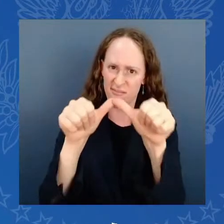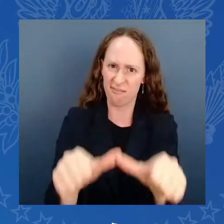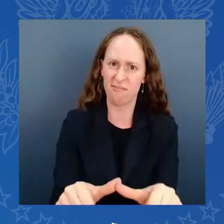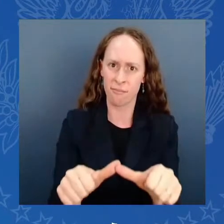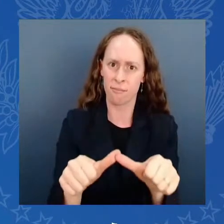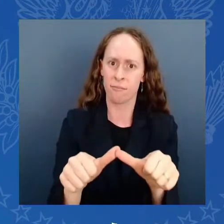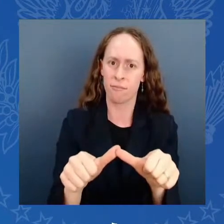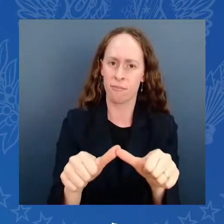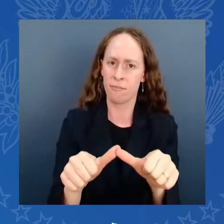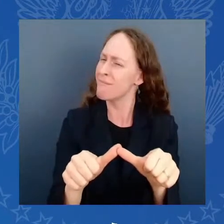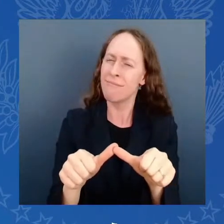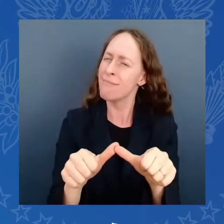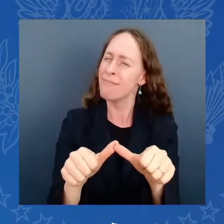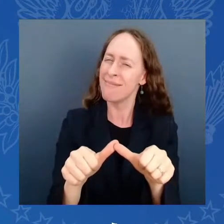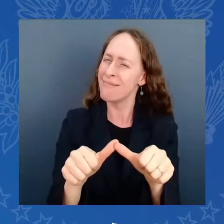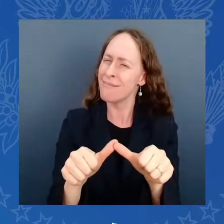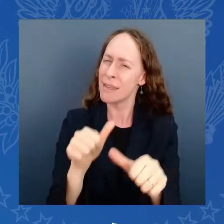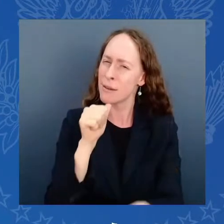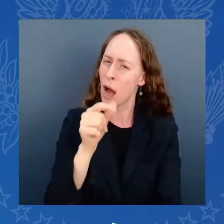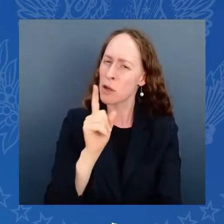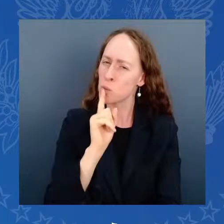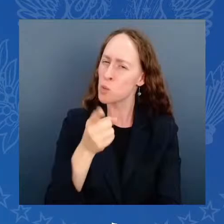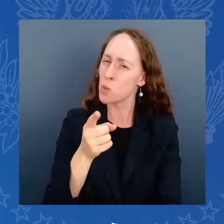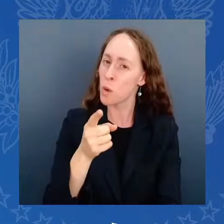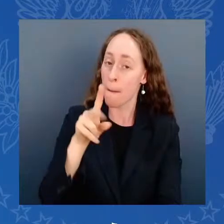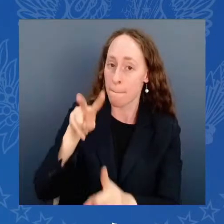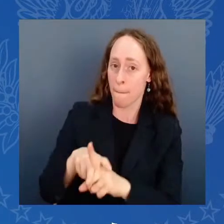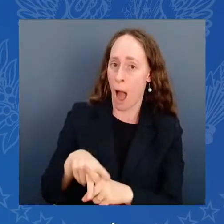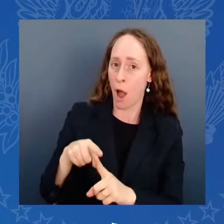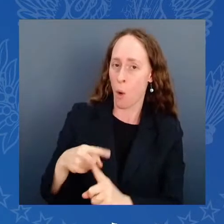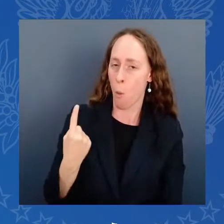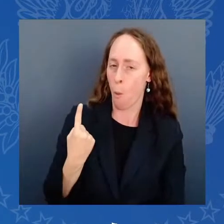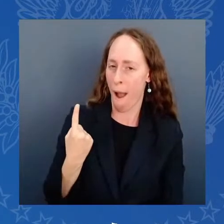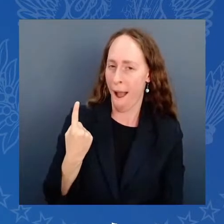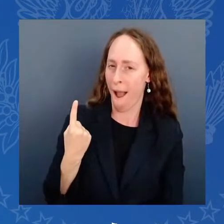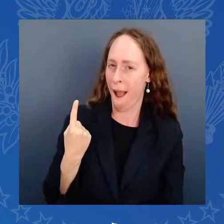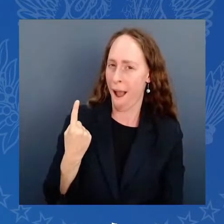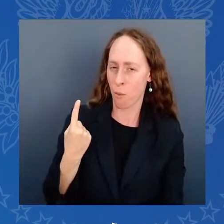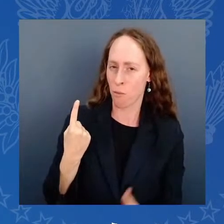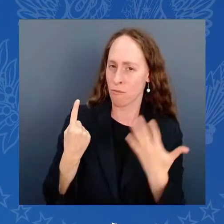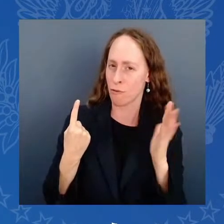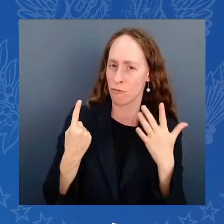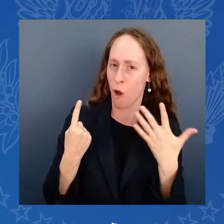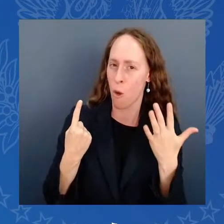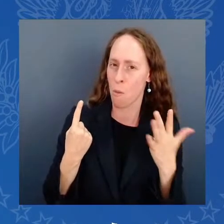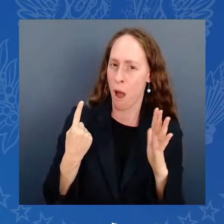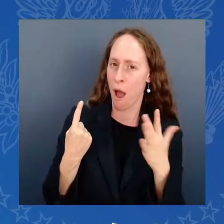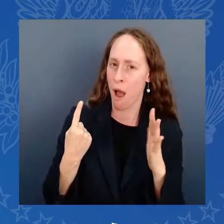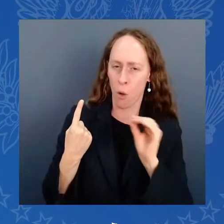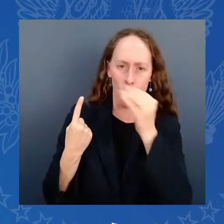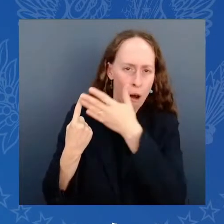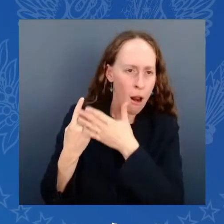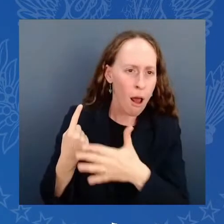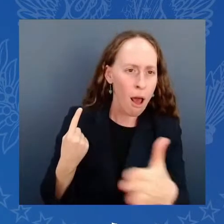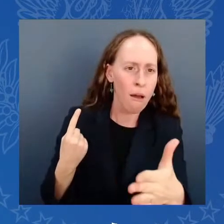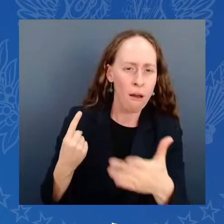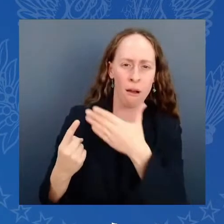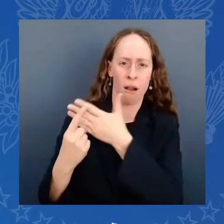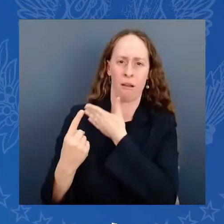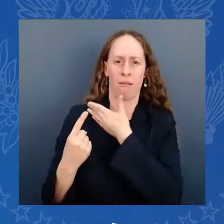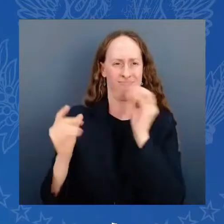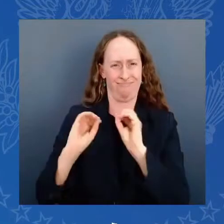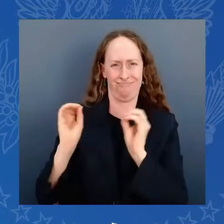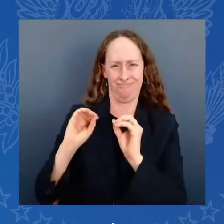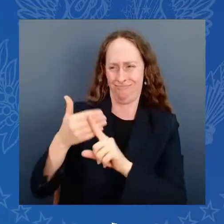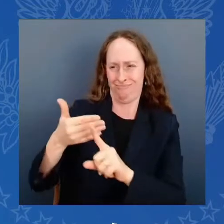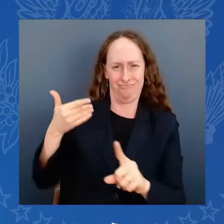president. No other president in our history has asked for this kind of immunity for criminal actions. And no president,